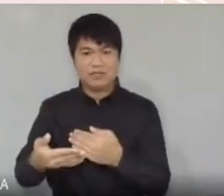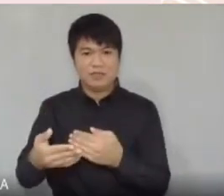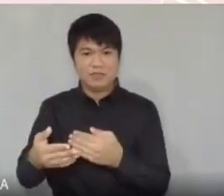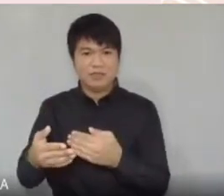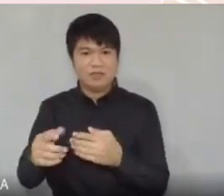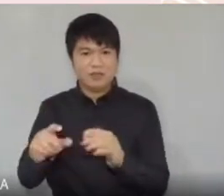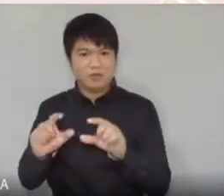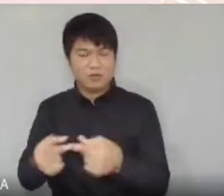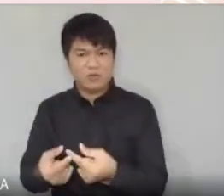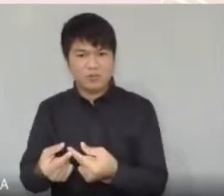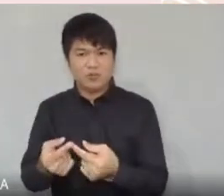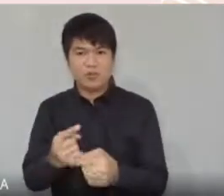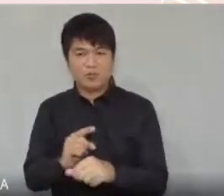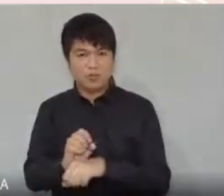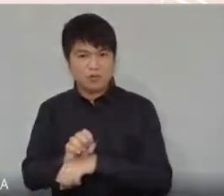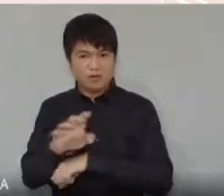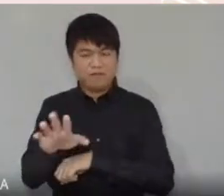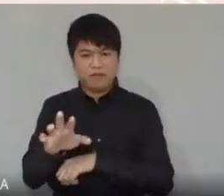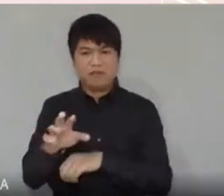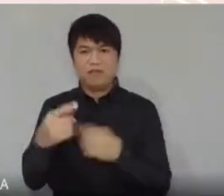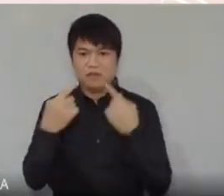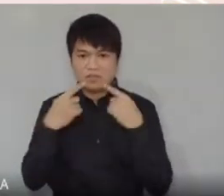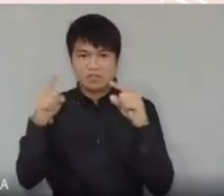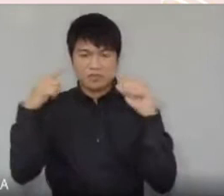ba? So ito po ang ating